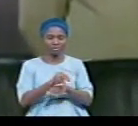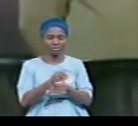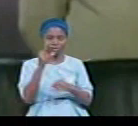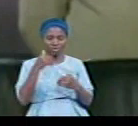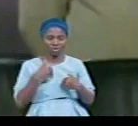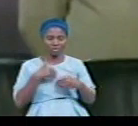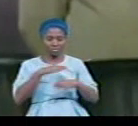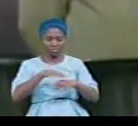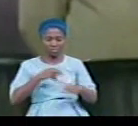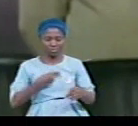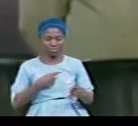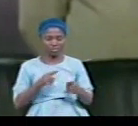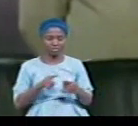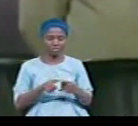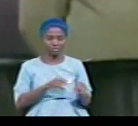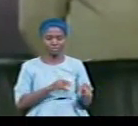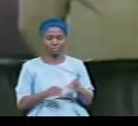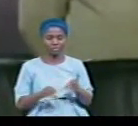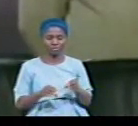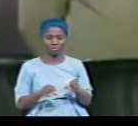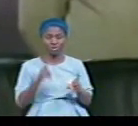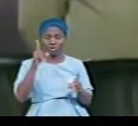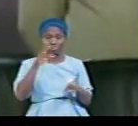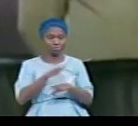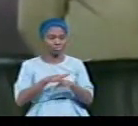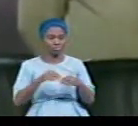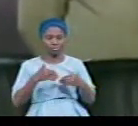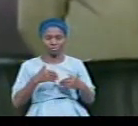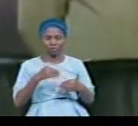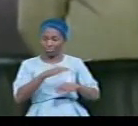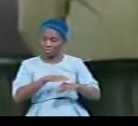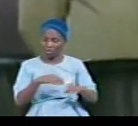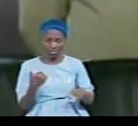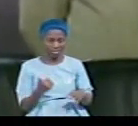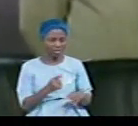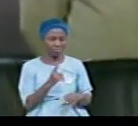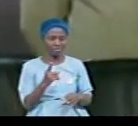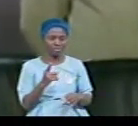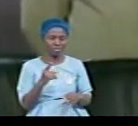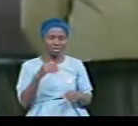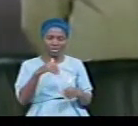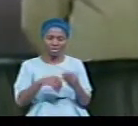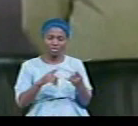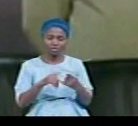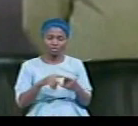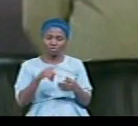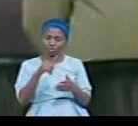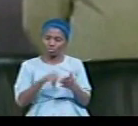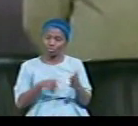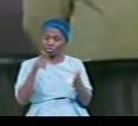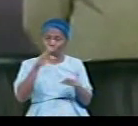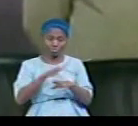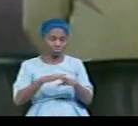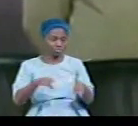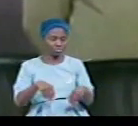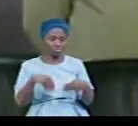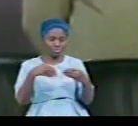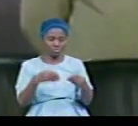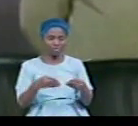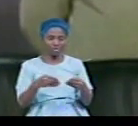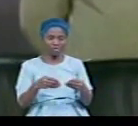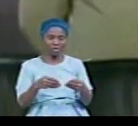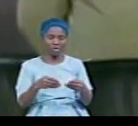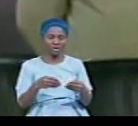into. You don't call anyone into what you do not provide the means by the which